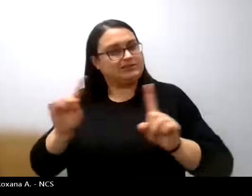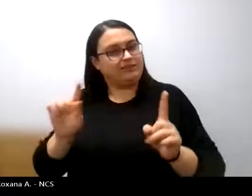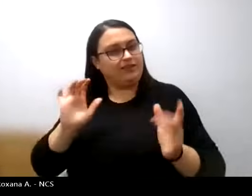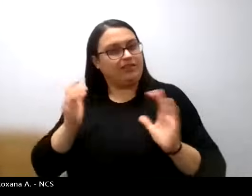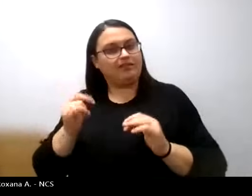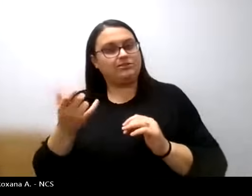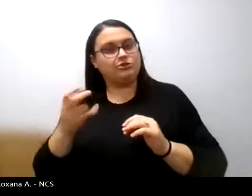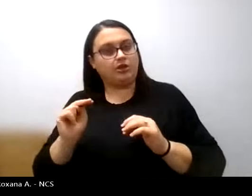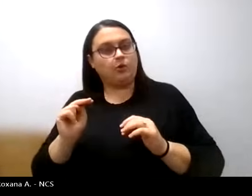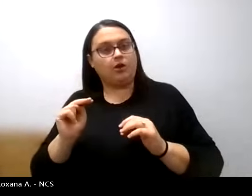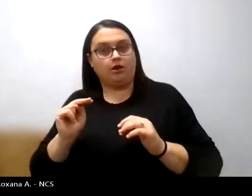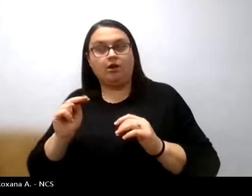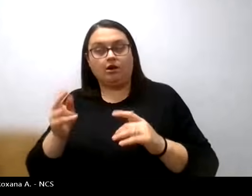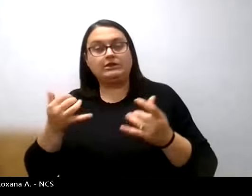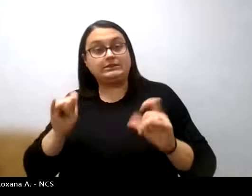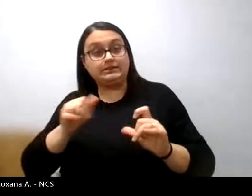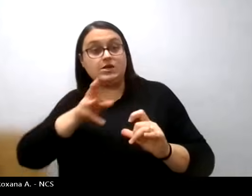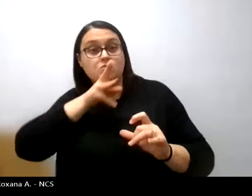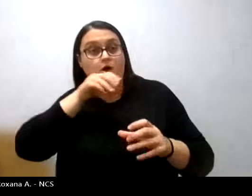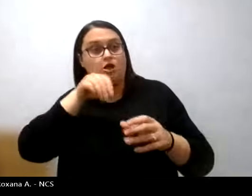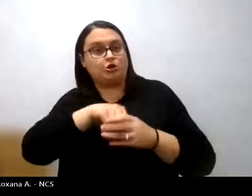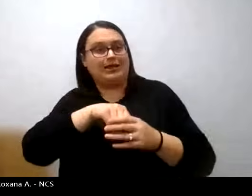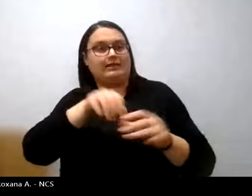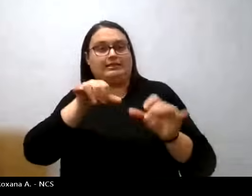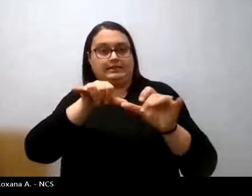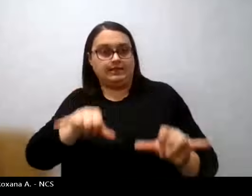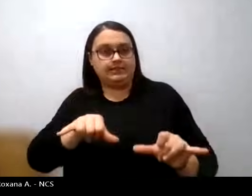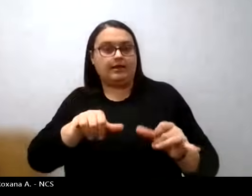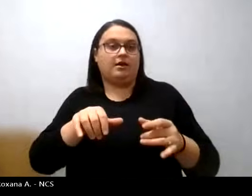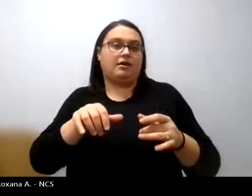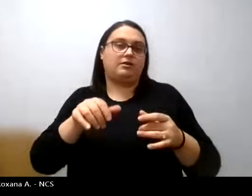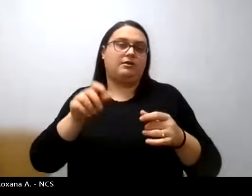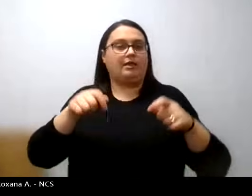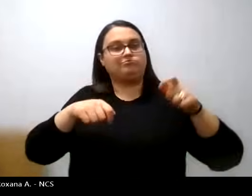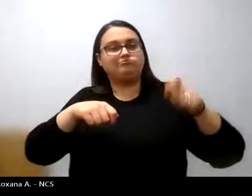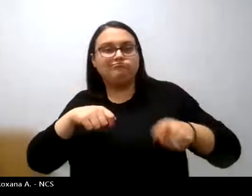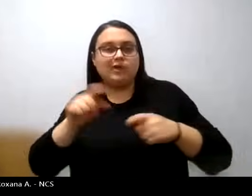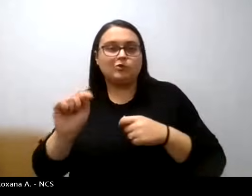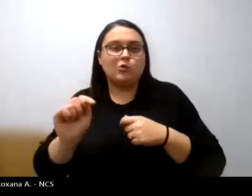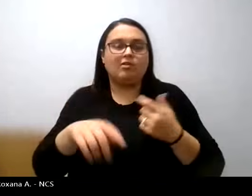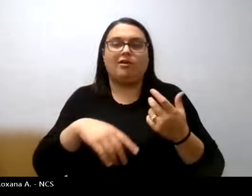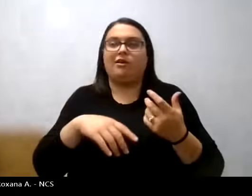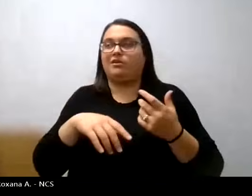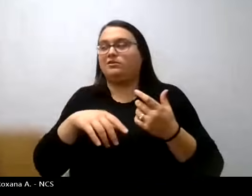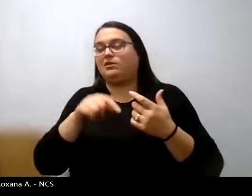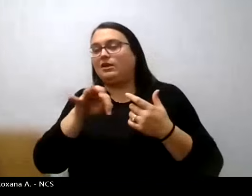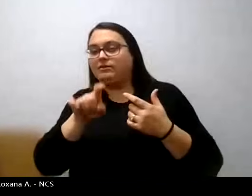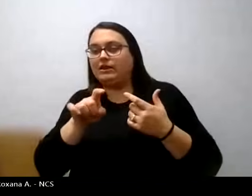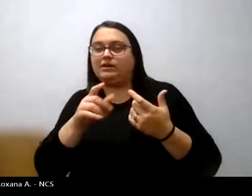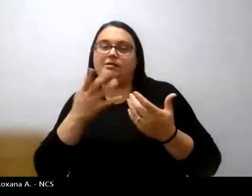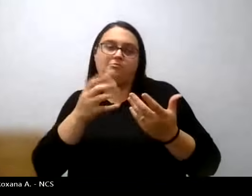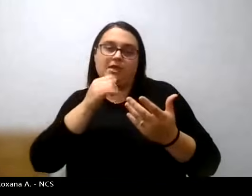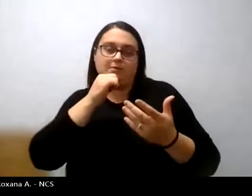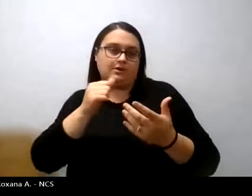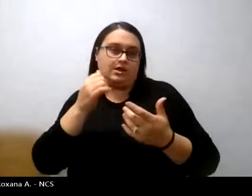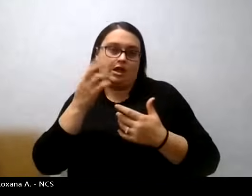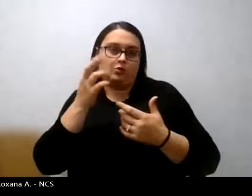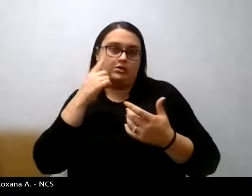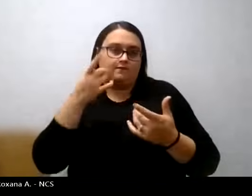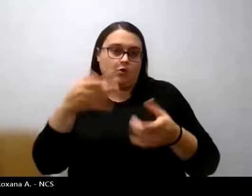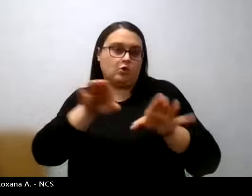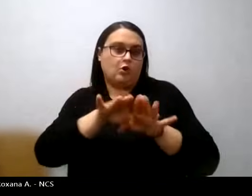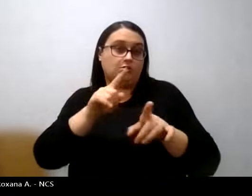January, where there is still water coming into the system and they can flush toilets as needed. That may not be a reason to close, but